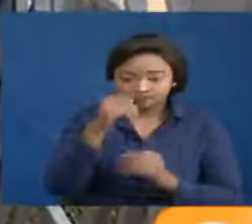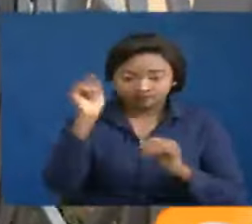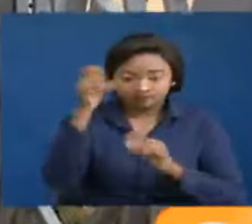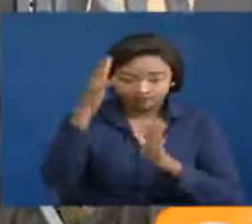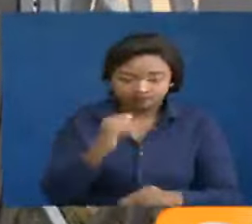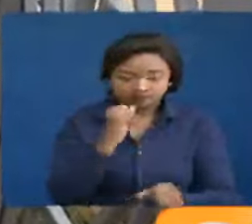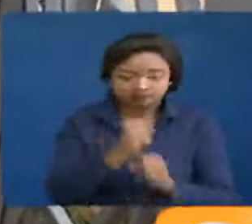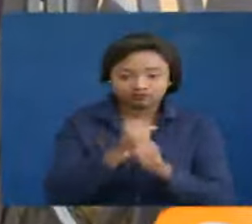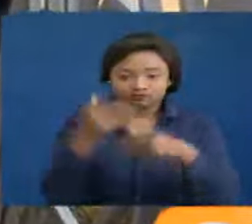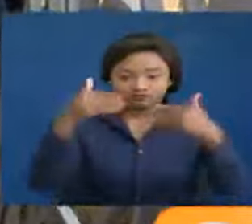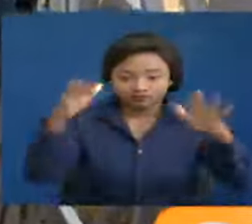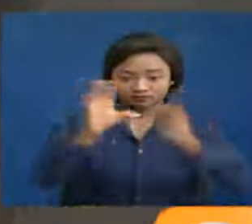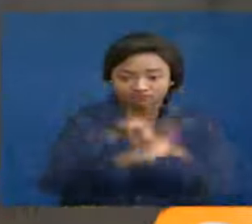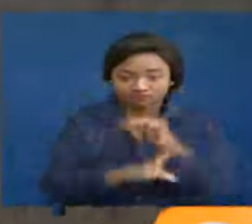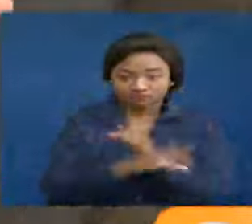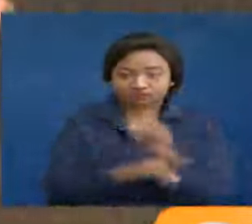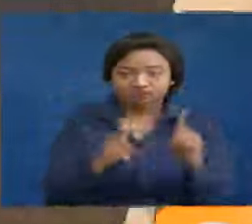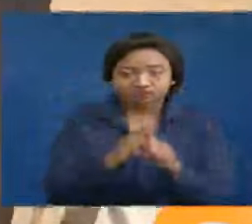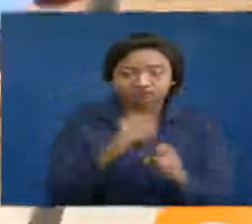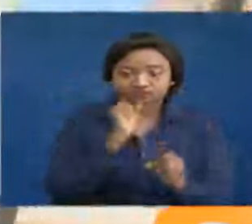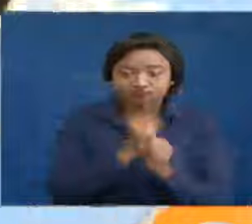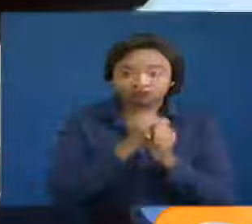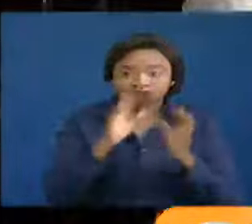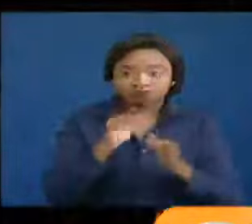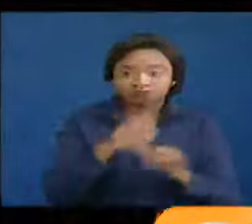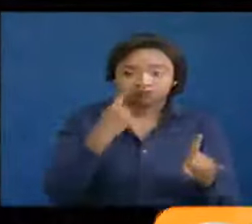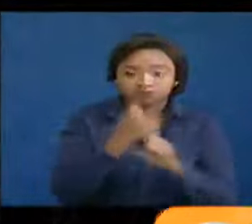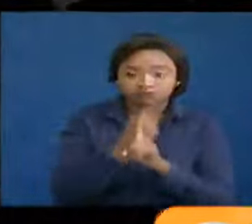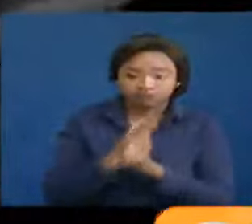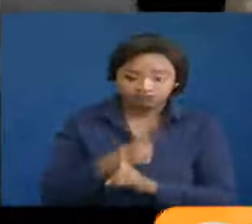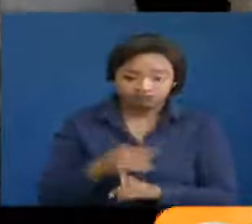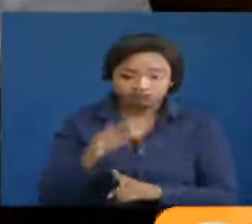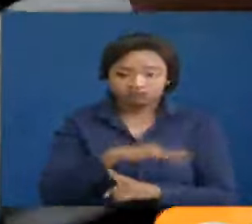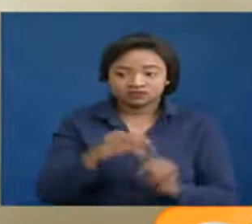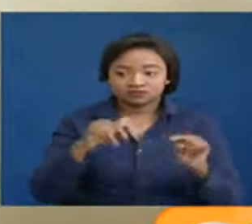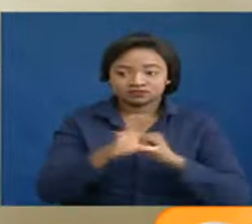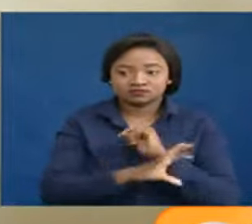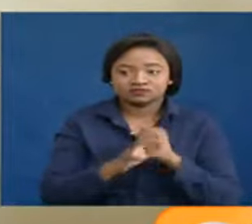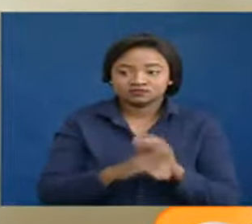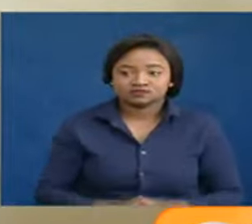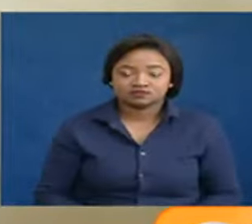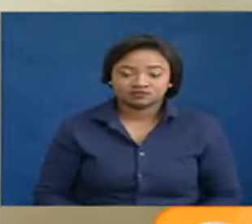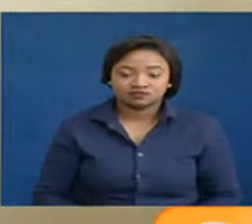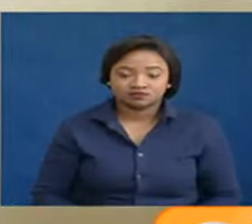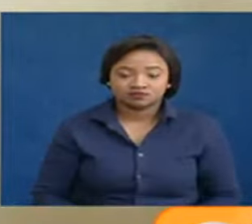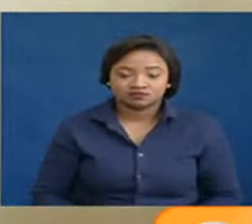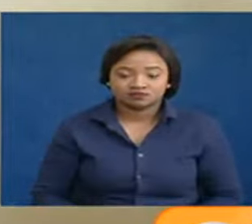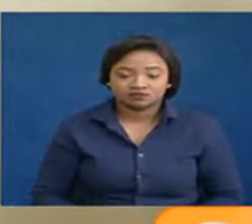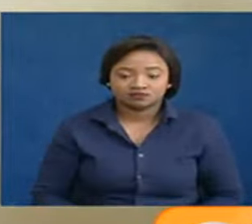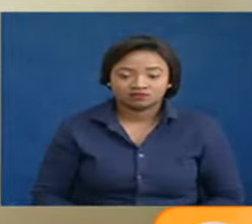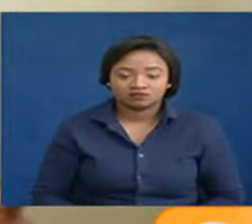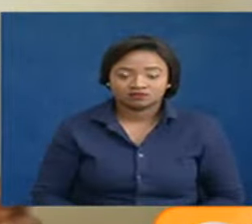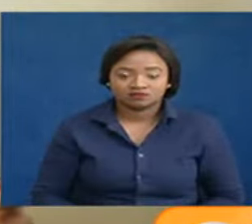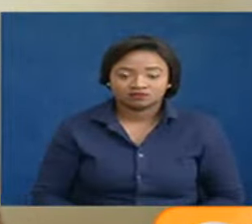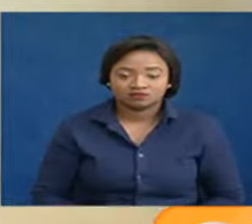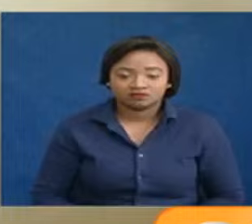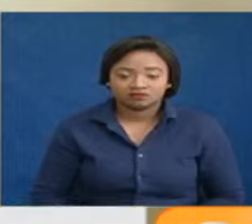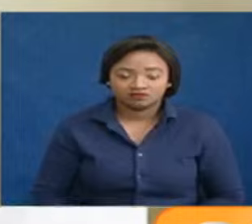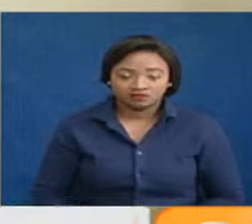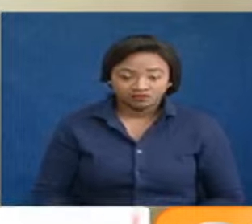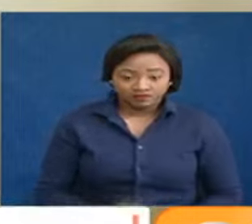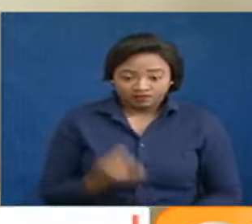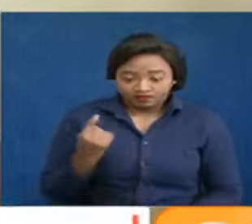jobs. The workers will be sourced from all regions across the country. The idea is that every county, we are dividing them equally